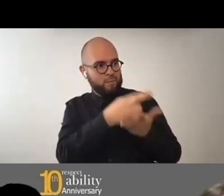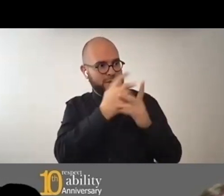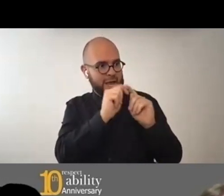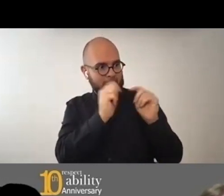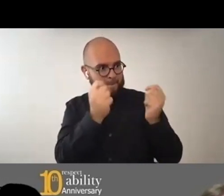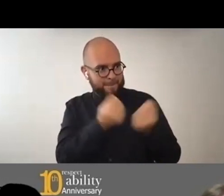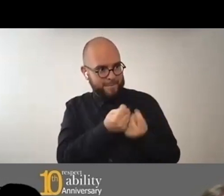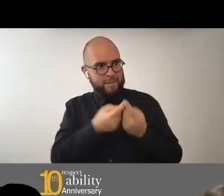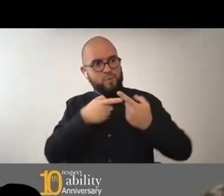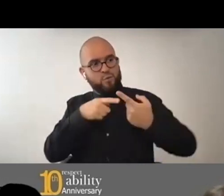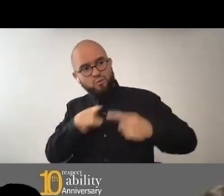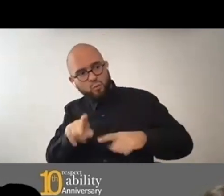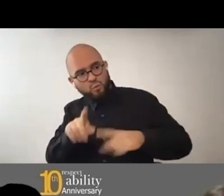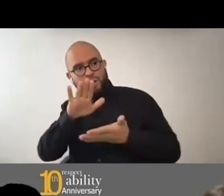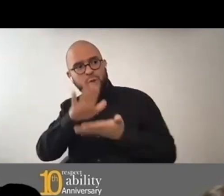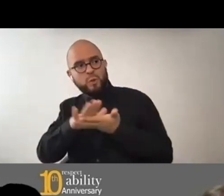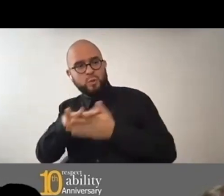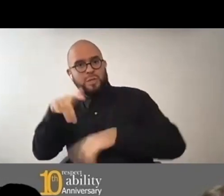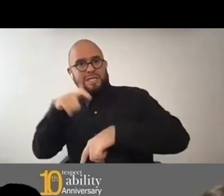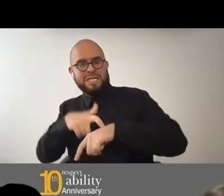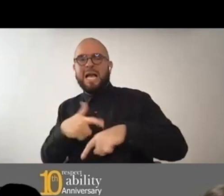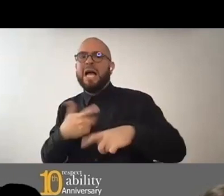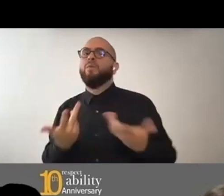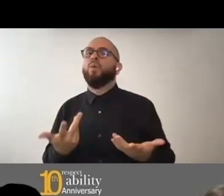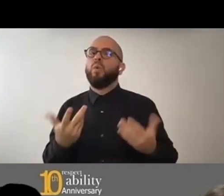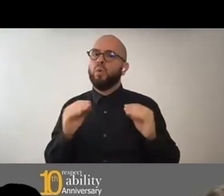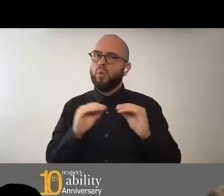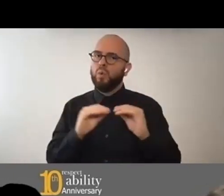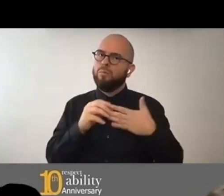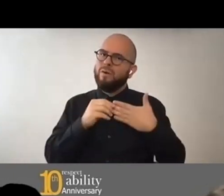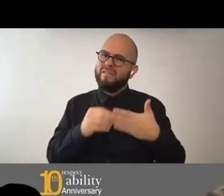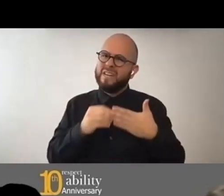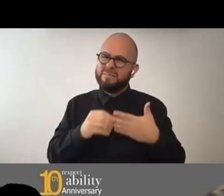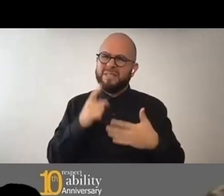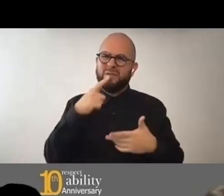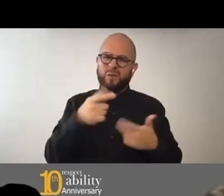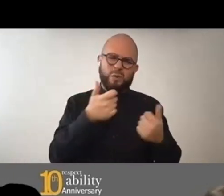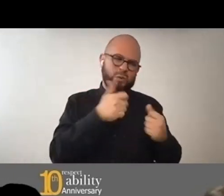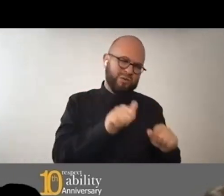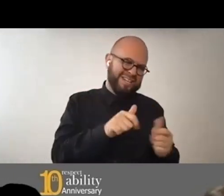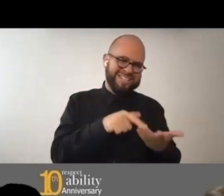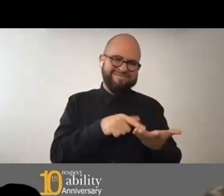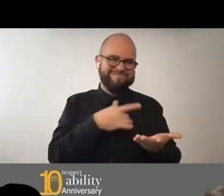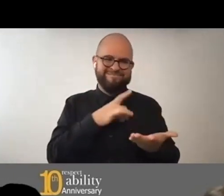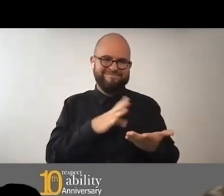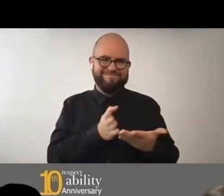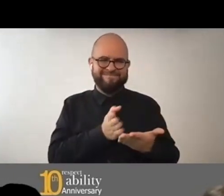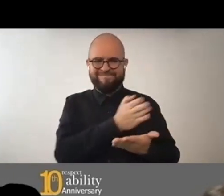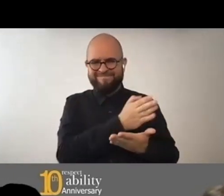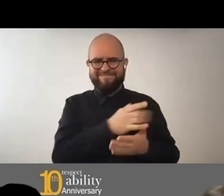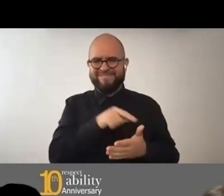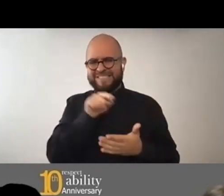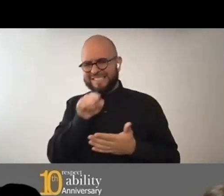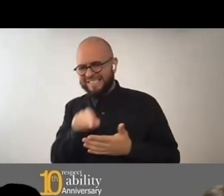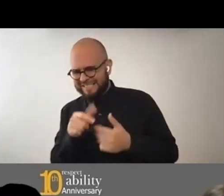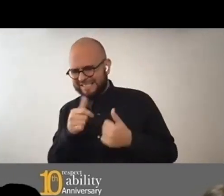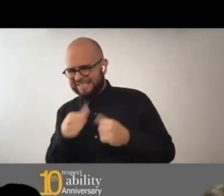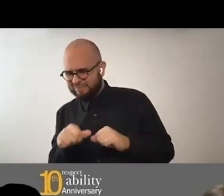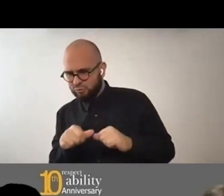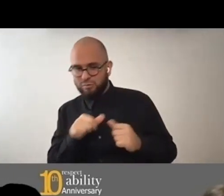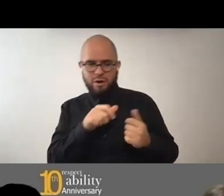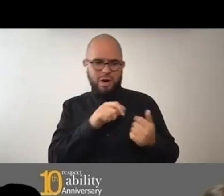you're in school, there's a lot more flexibility to try things out. That way you already know by the time you get to a